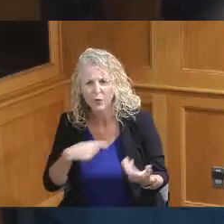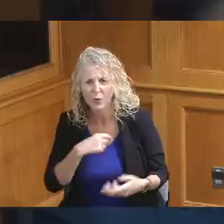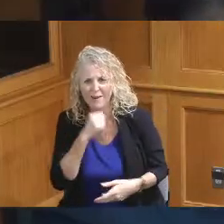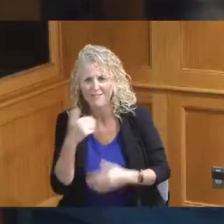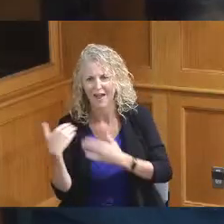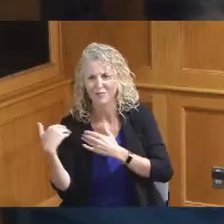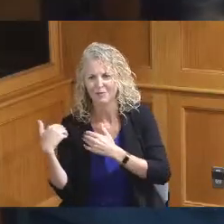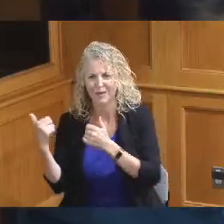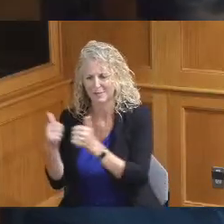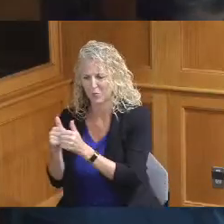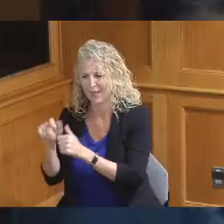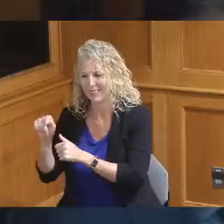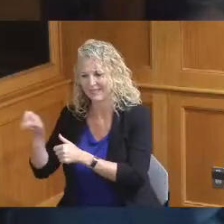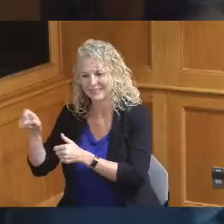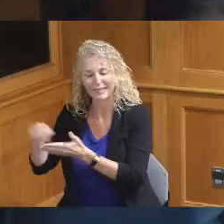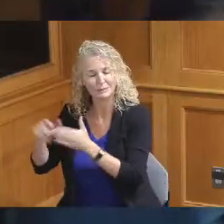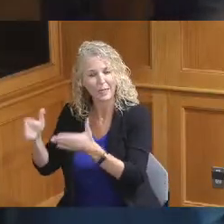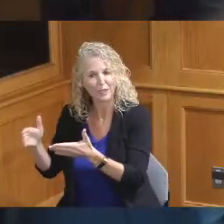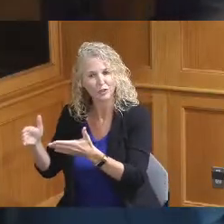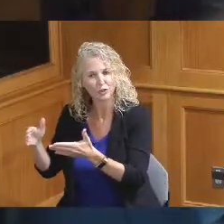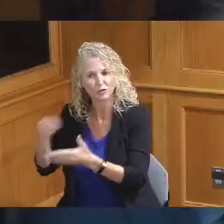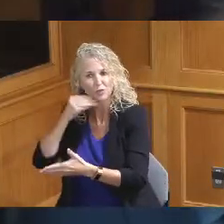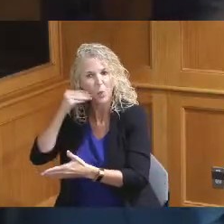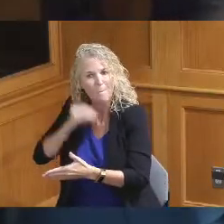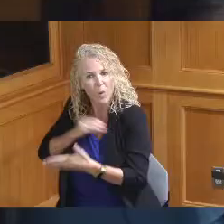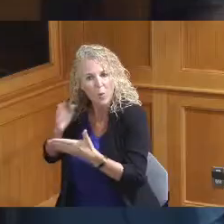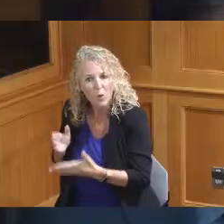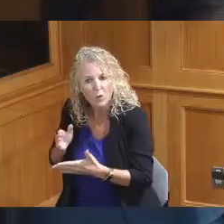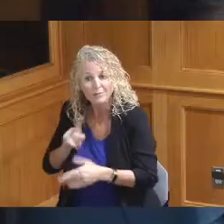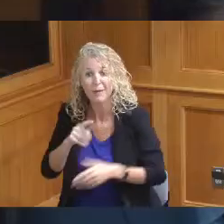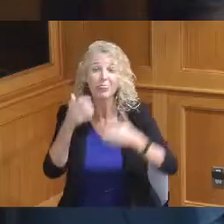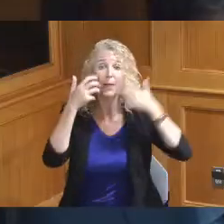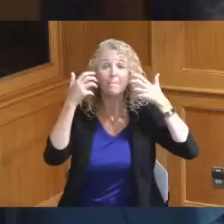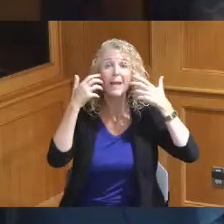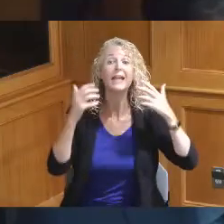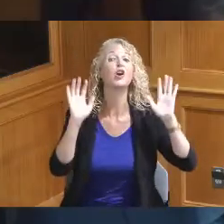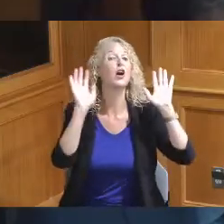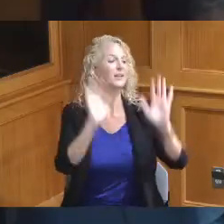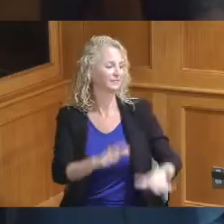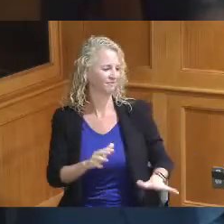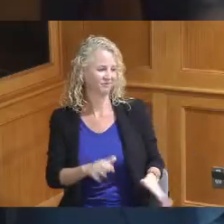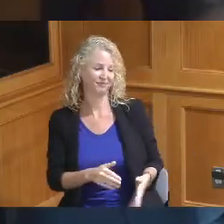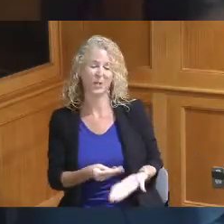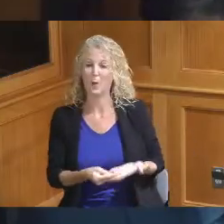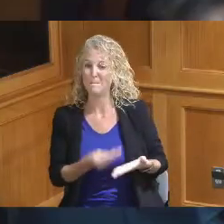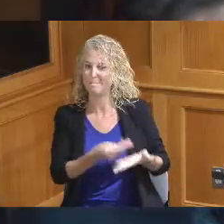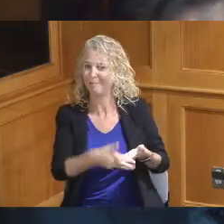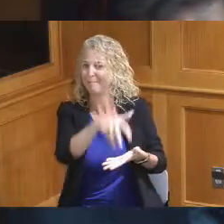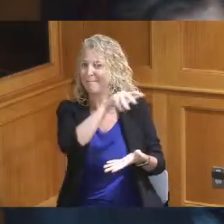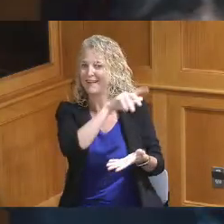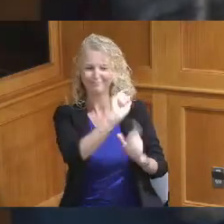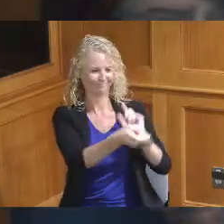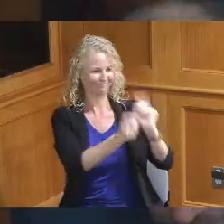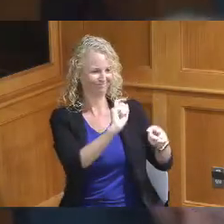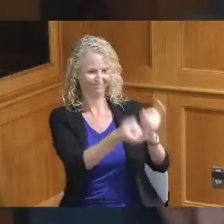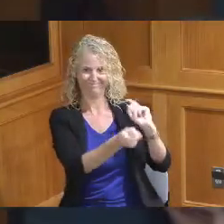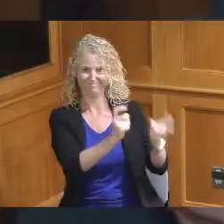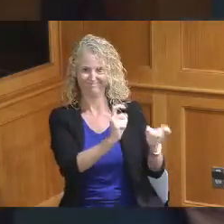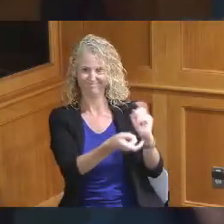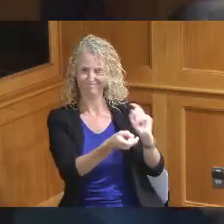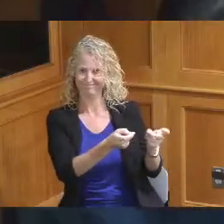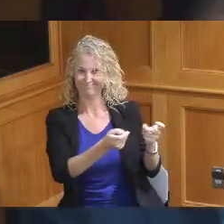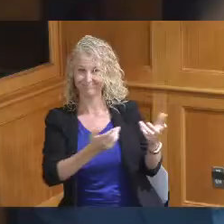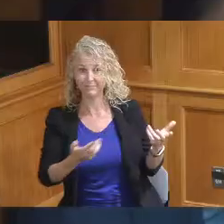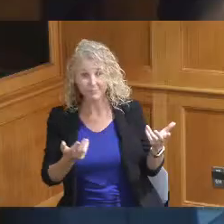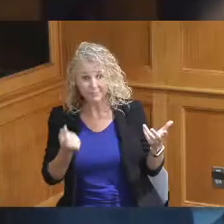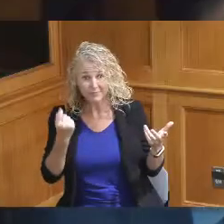to the taxpayers and the homeowners, but then when we come to the Bengals, all of a sudden we can come up with $350 million? So I'm